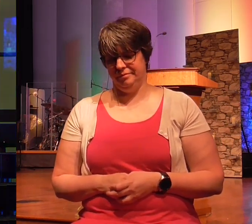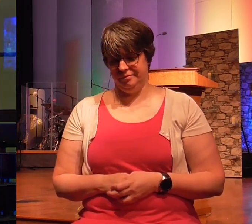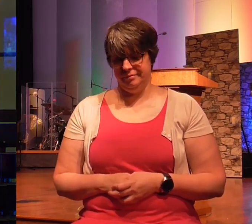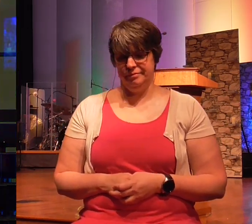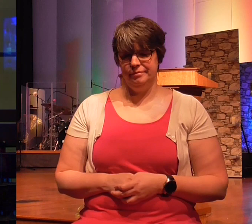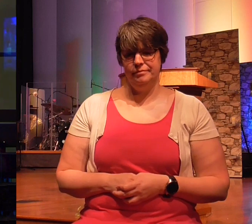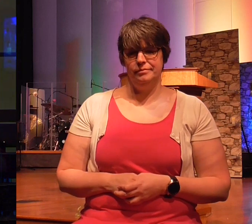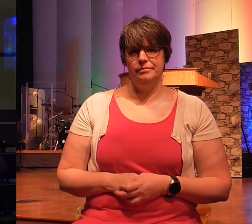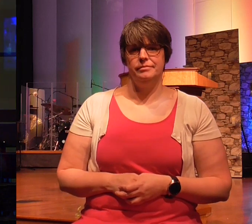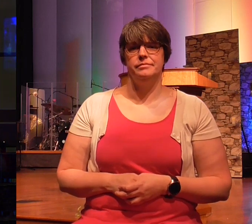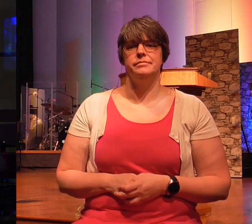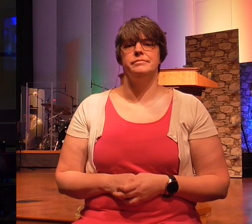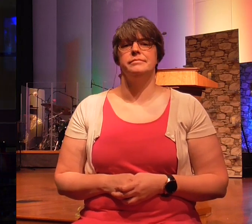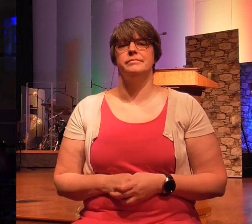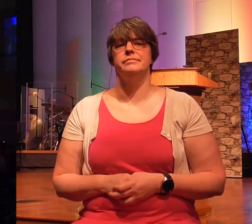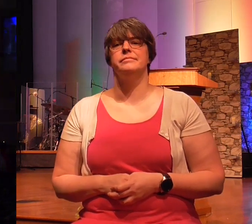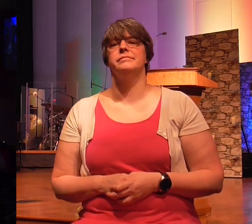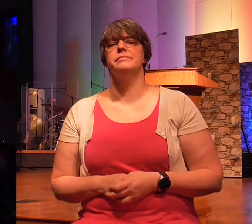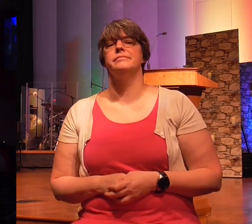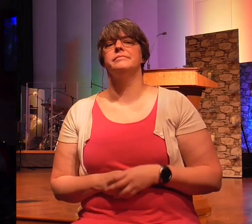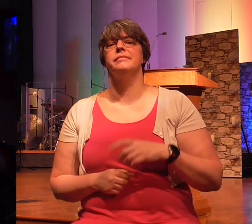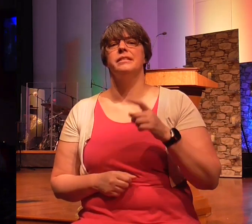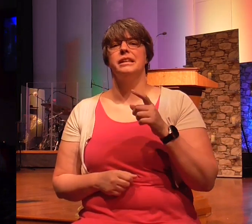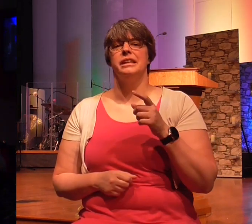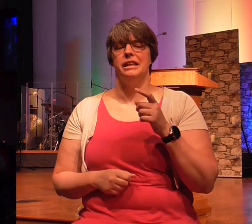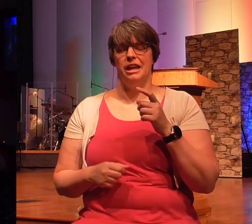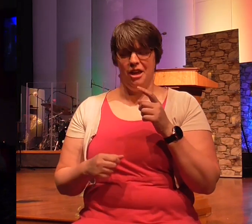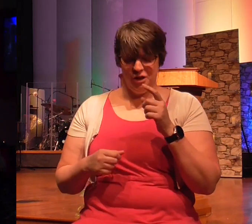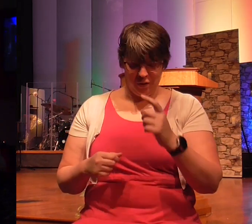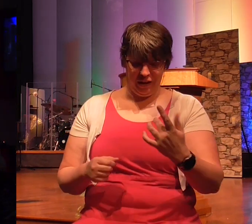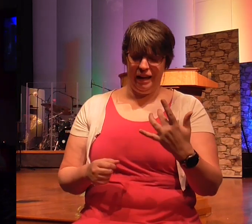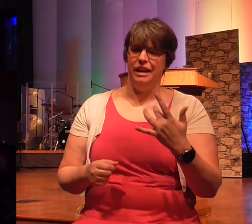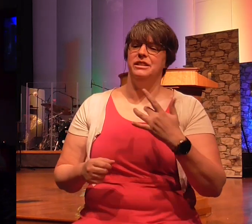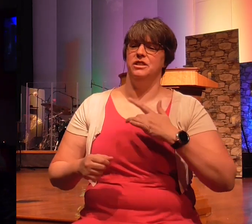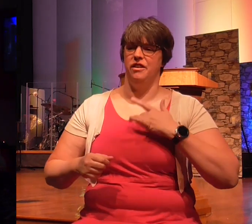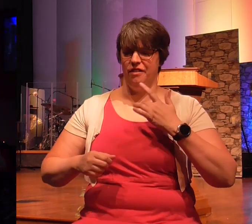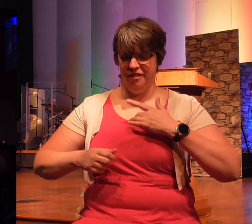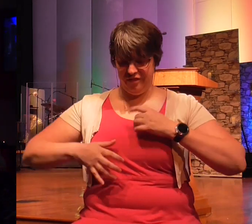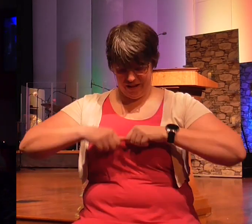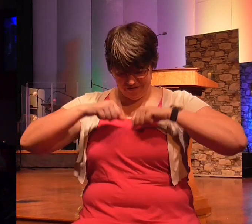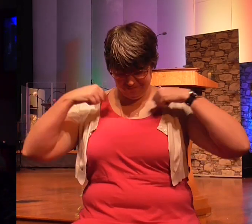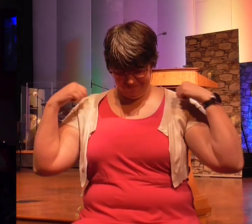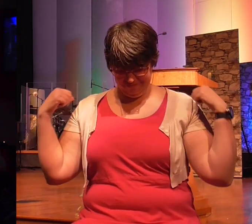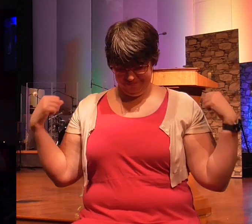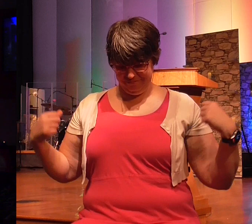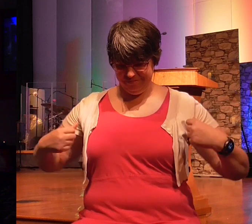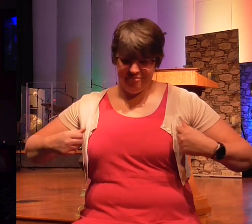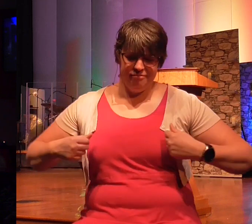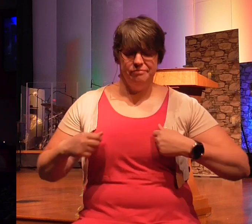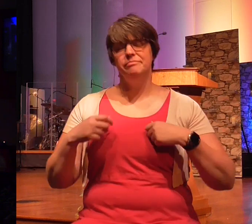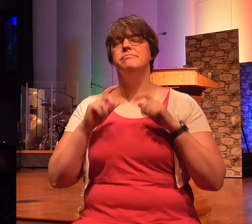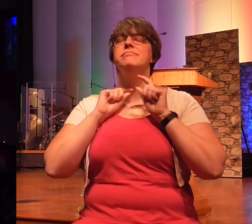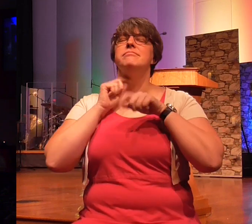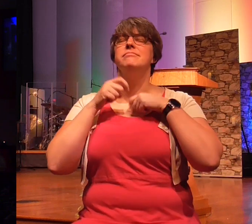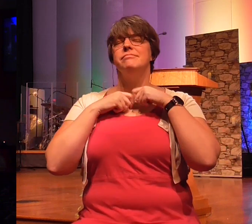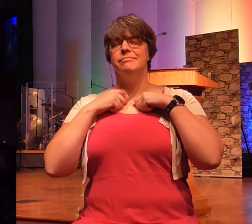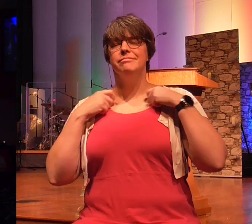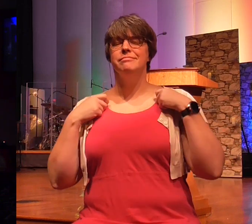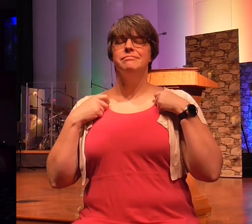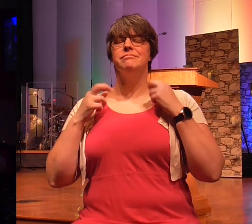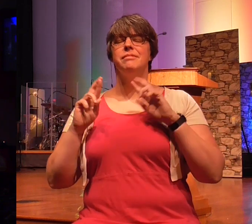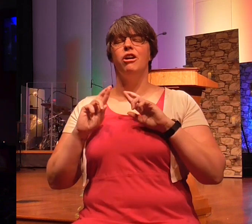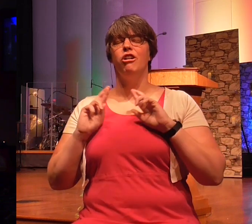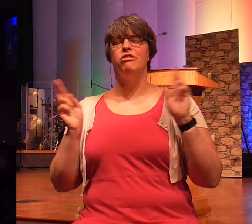so tie up the boat, take off your coat, and take a look